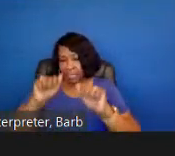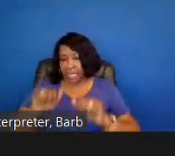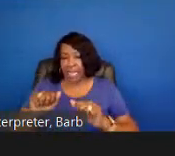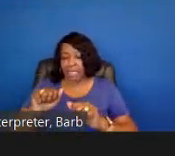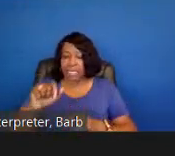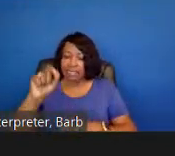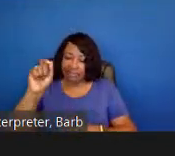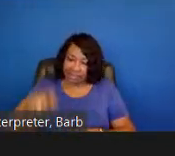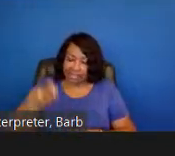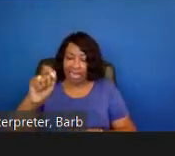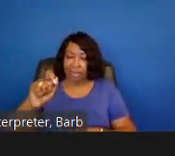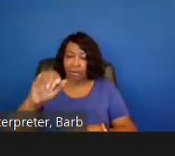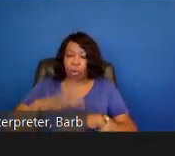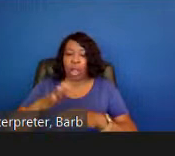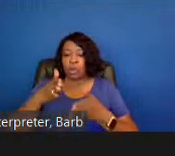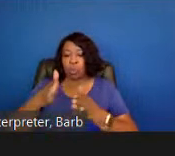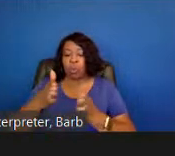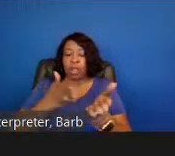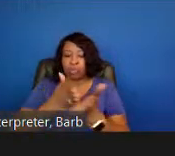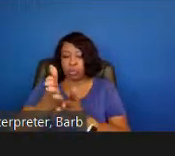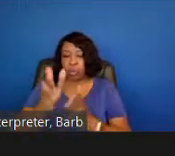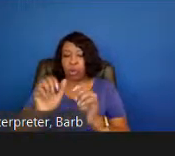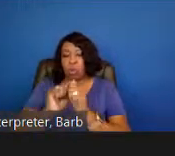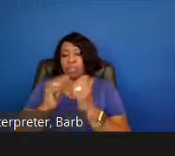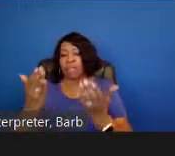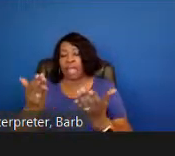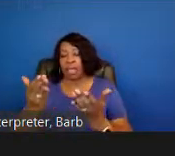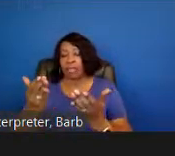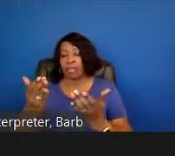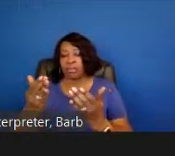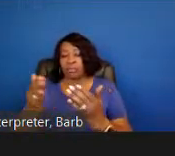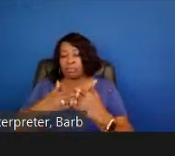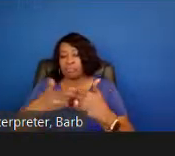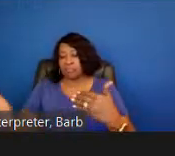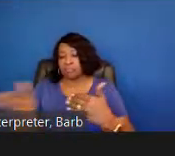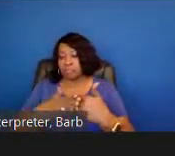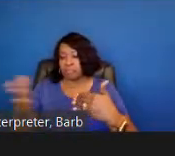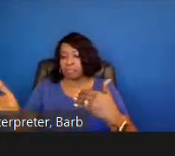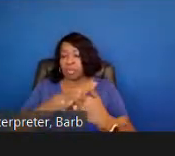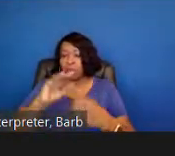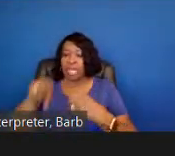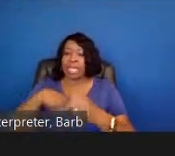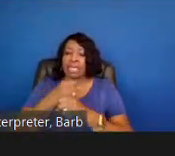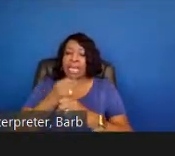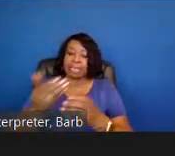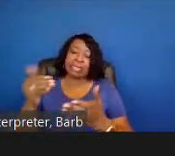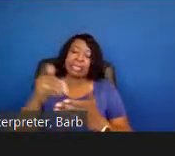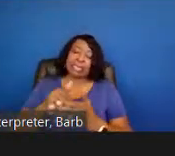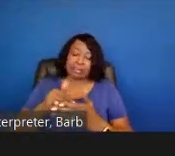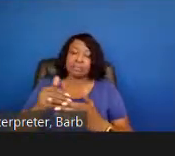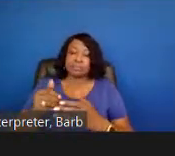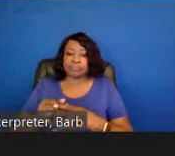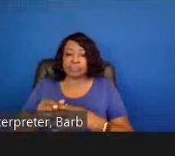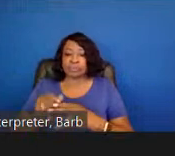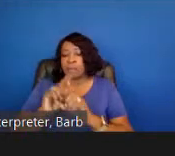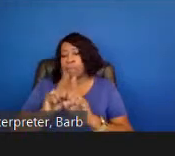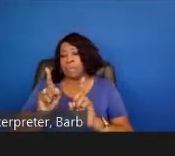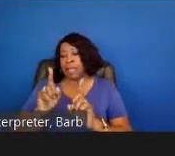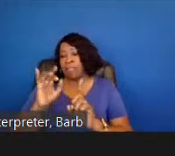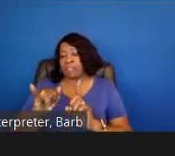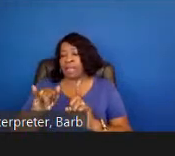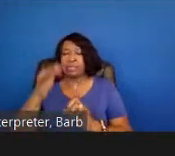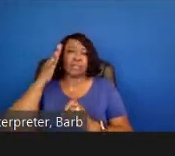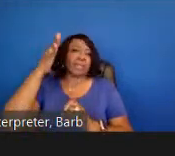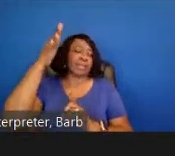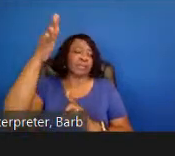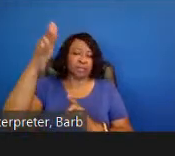tap on their way through without having the door to close and lock again and then reopen. But that's off in the future.